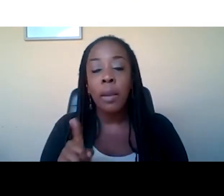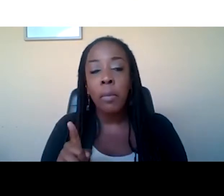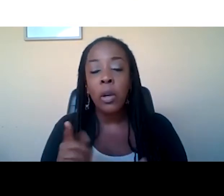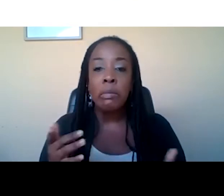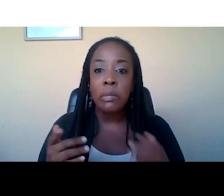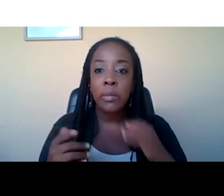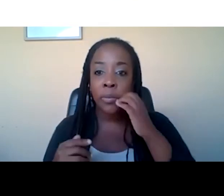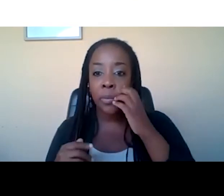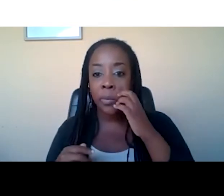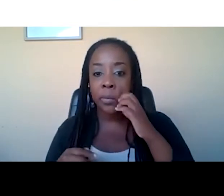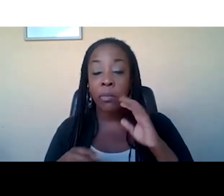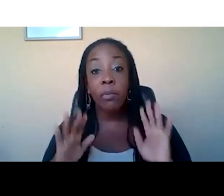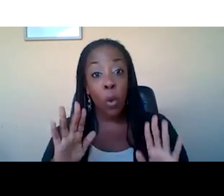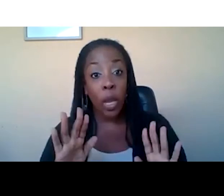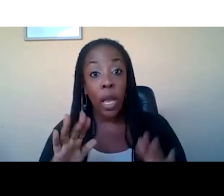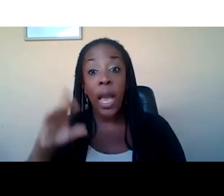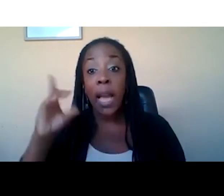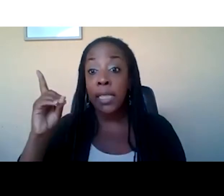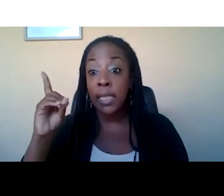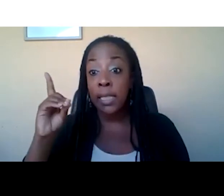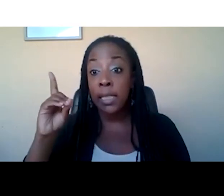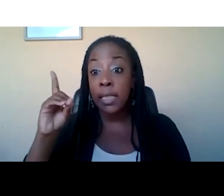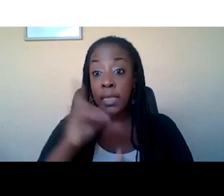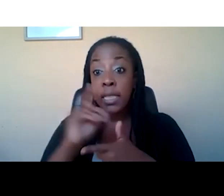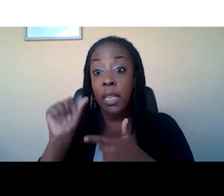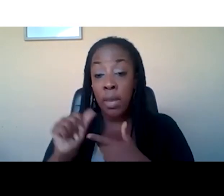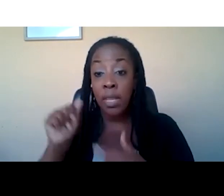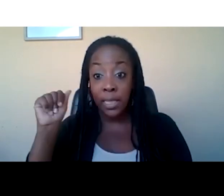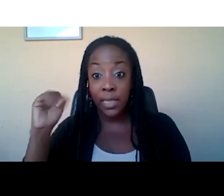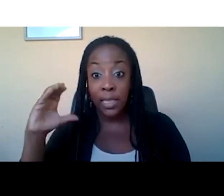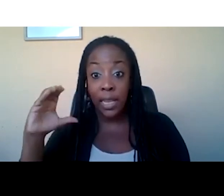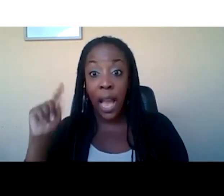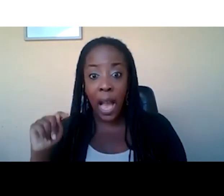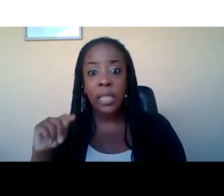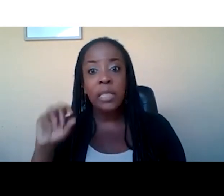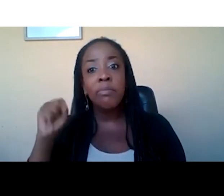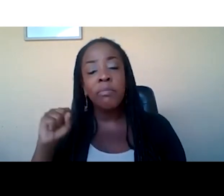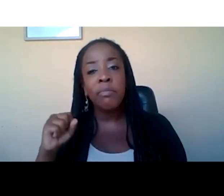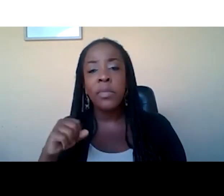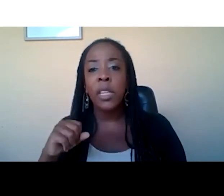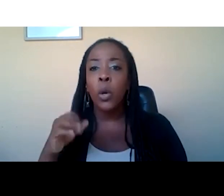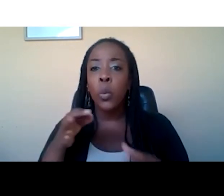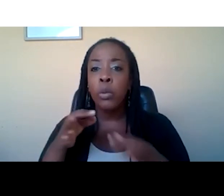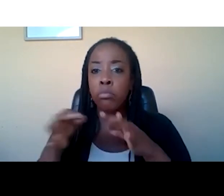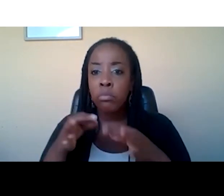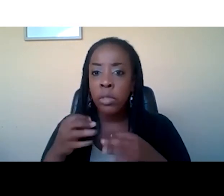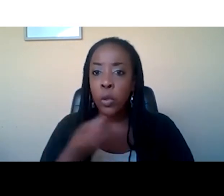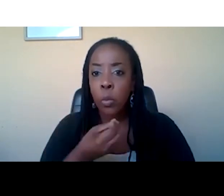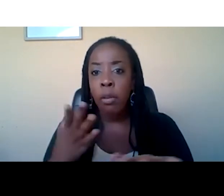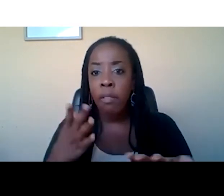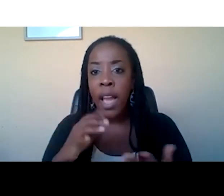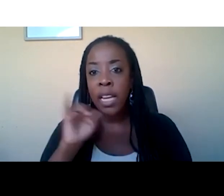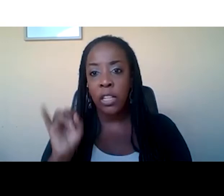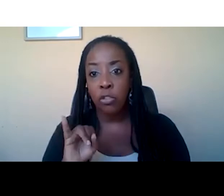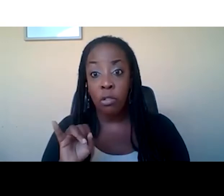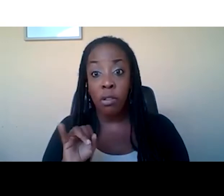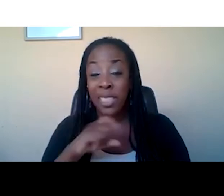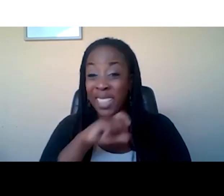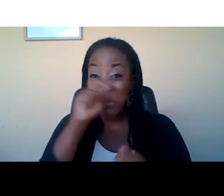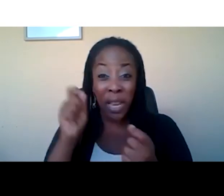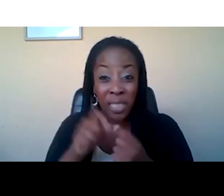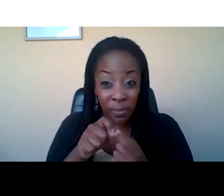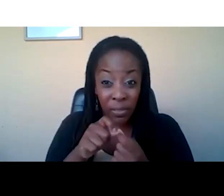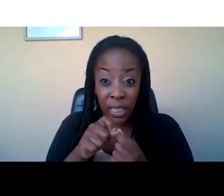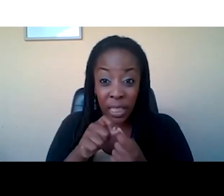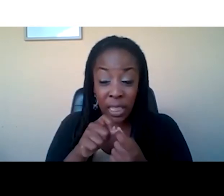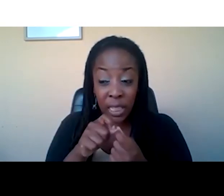The Disabilities Act spoke to the importance of providing insurance, but it is not specific in